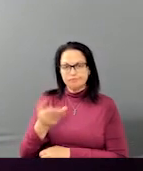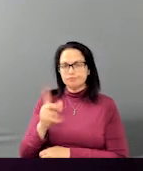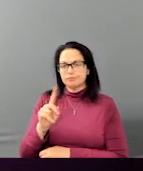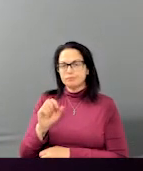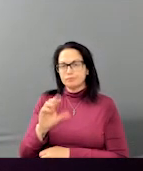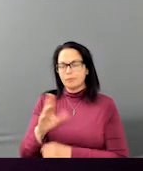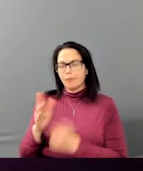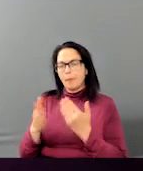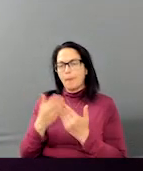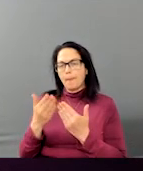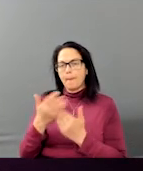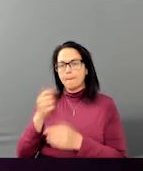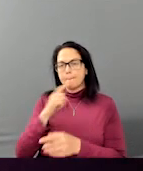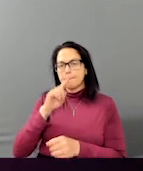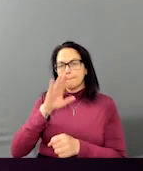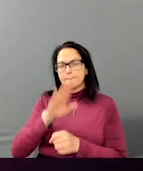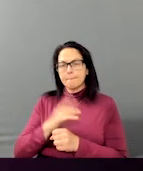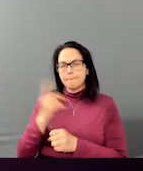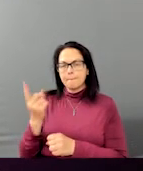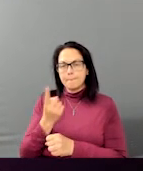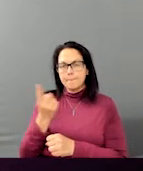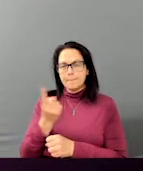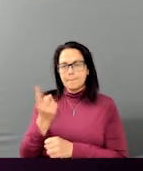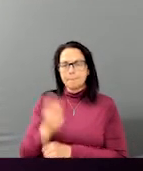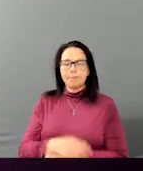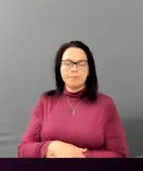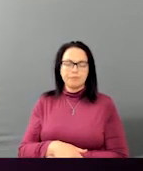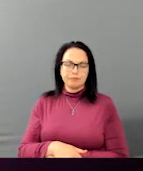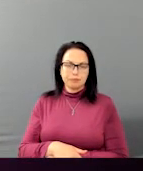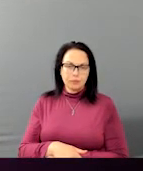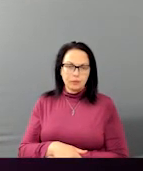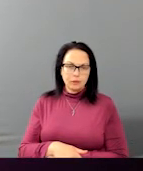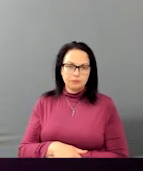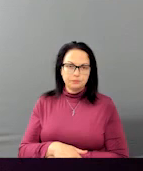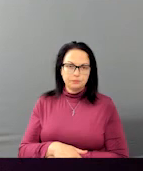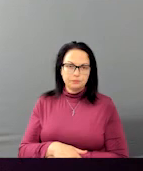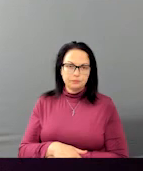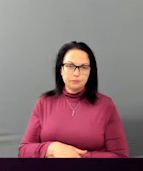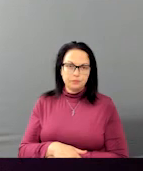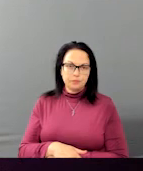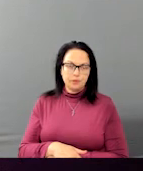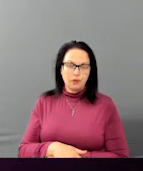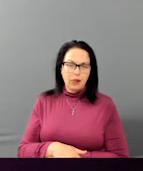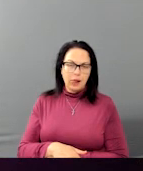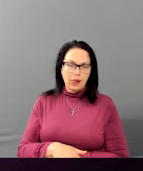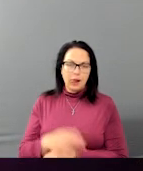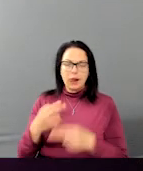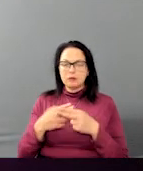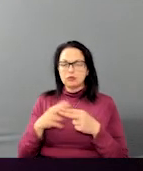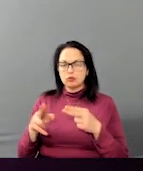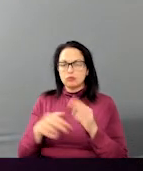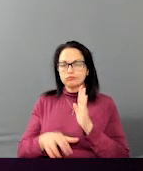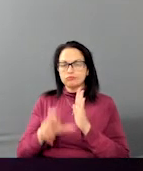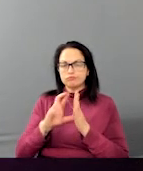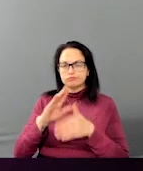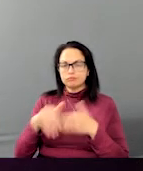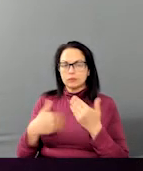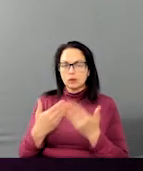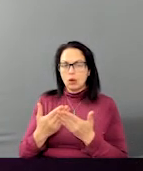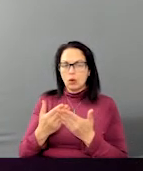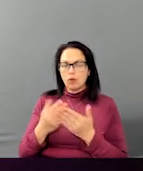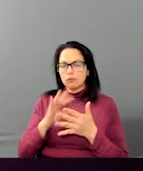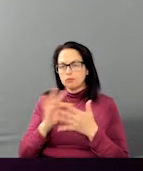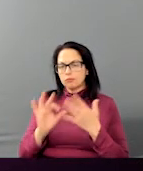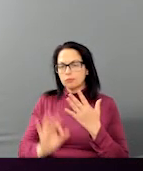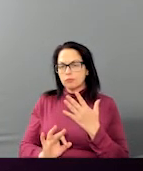to verify if something is not present. So just to quickly recap all of the query options